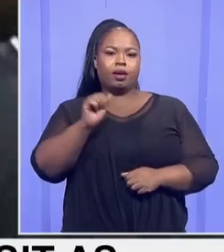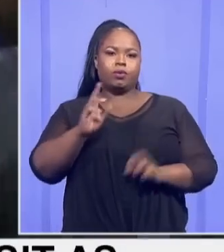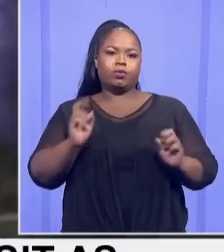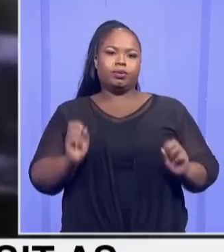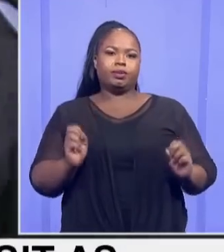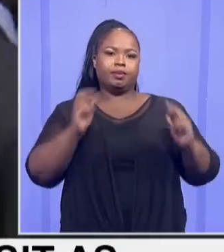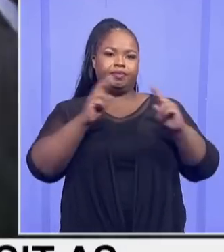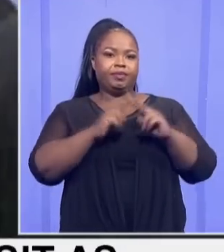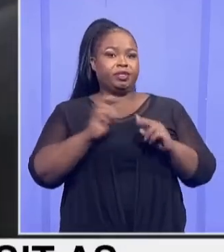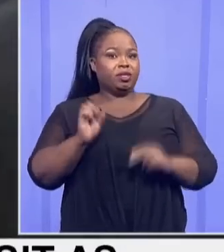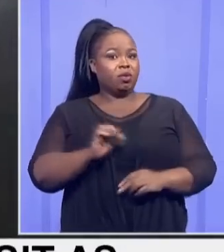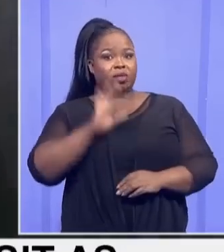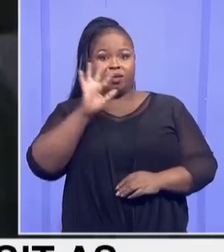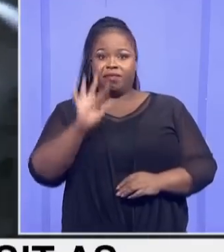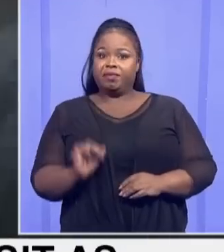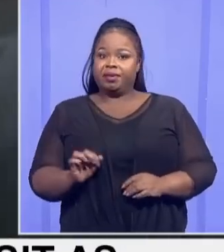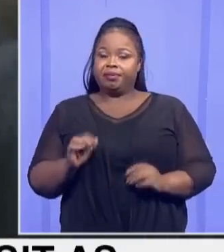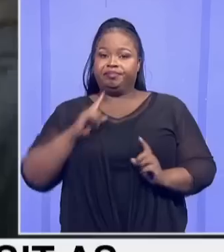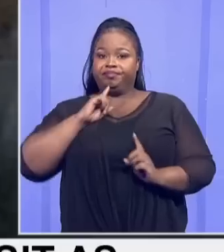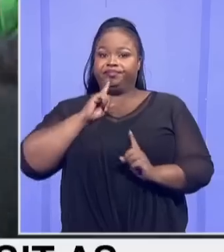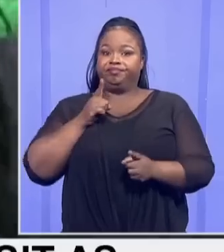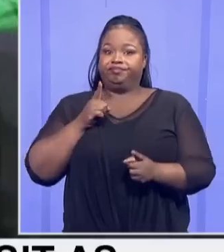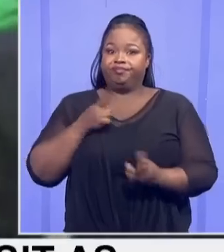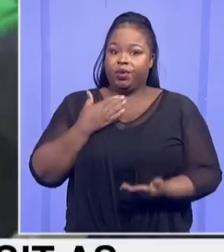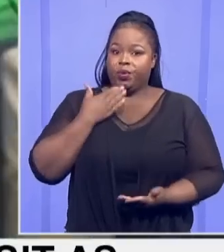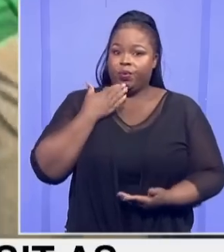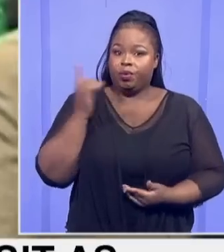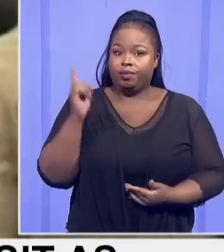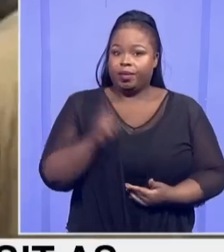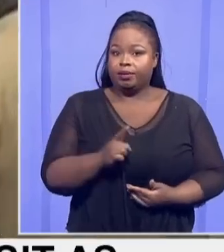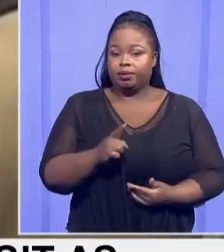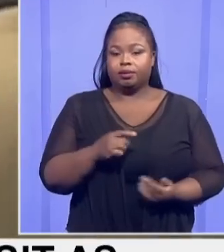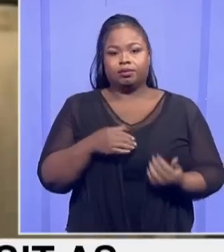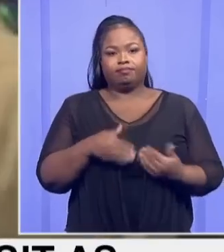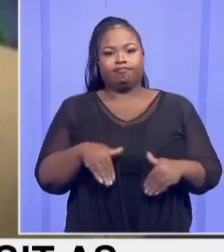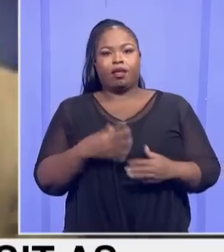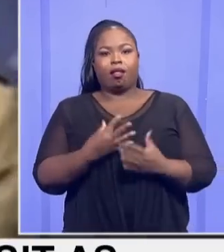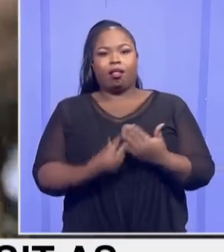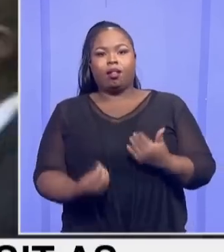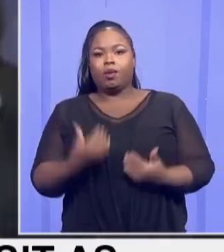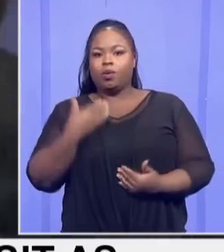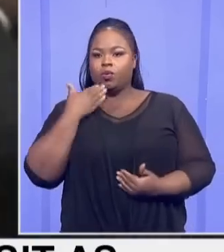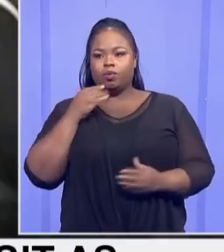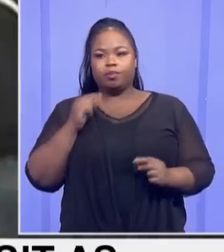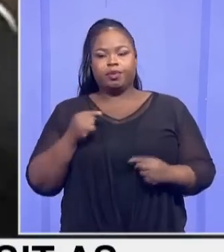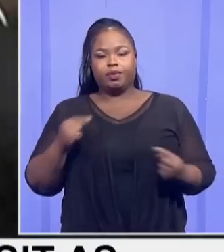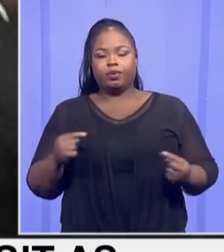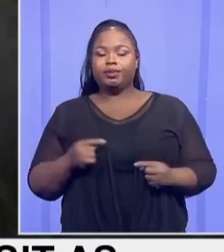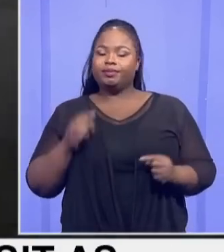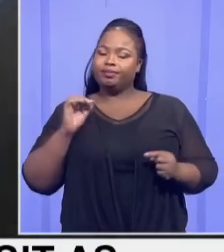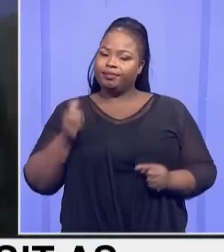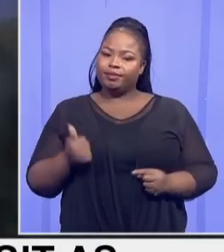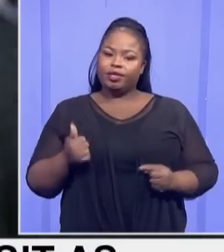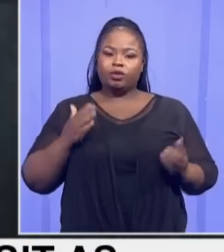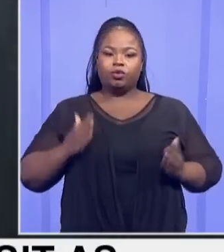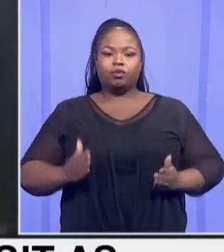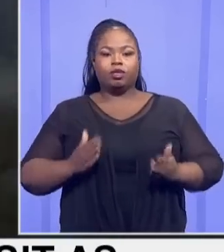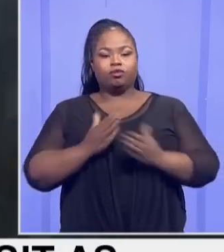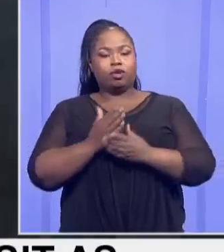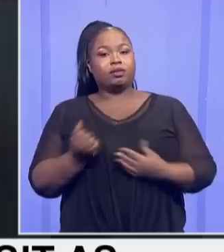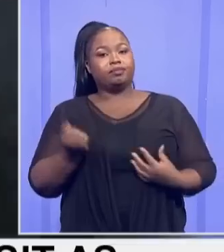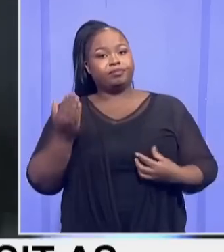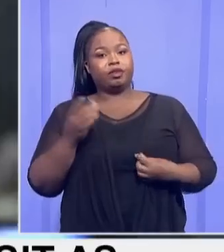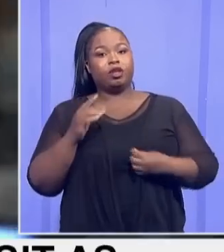South Africa cannot dictate who should attend. The human rights body brought an application to the